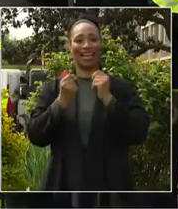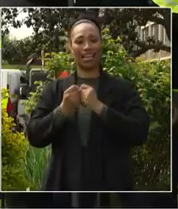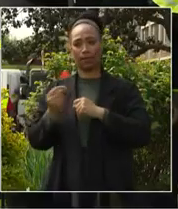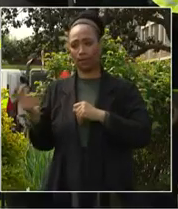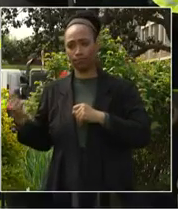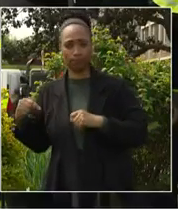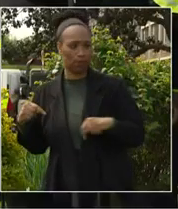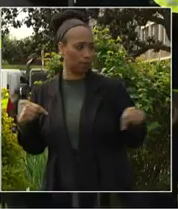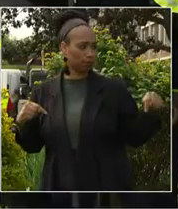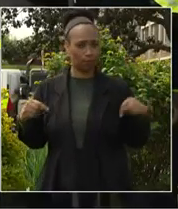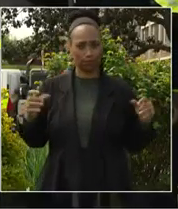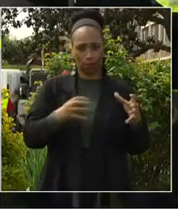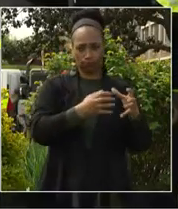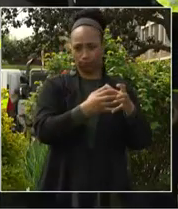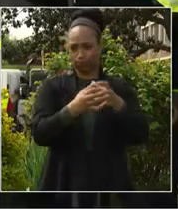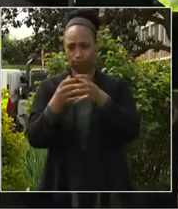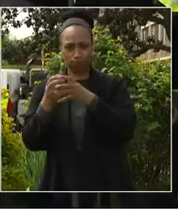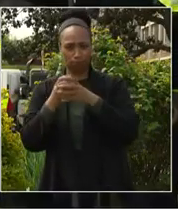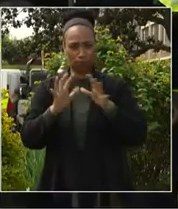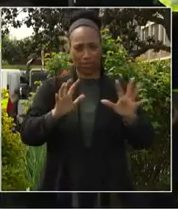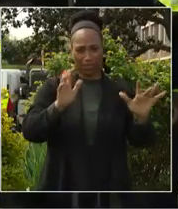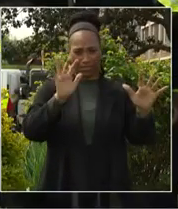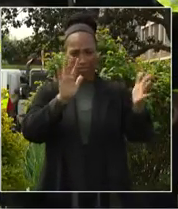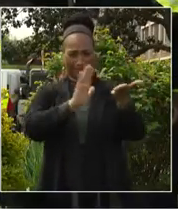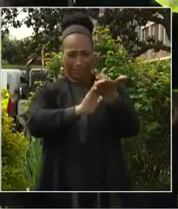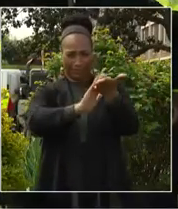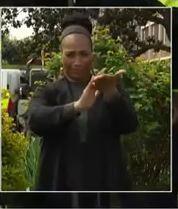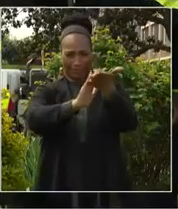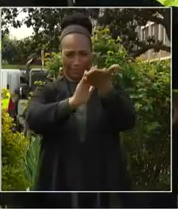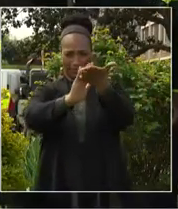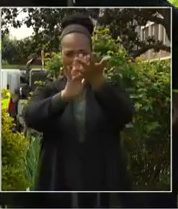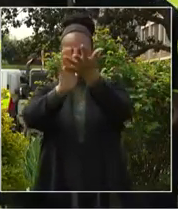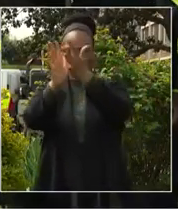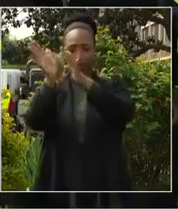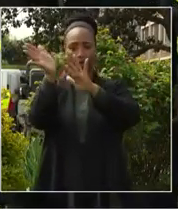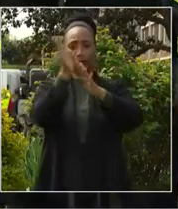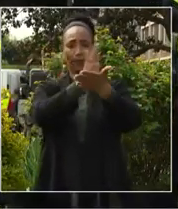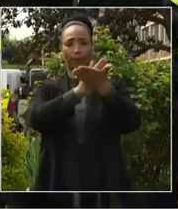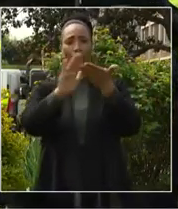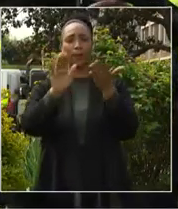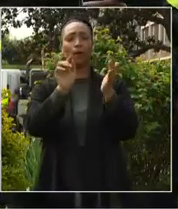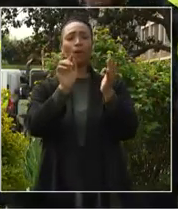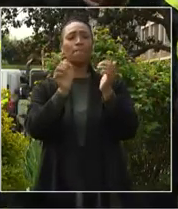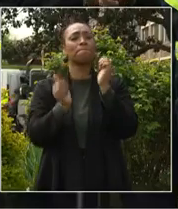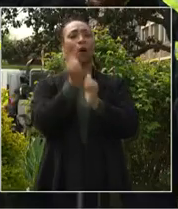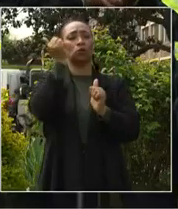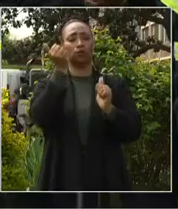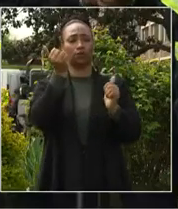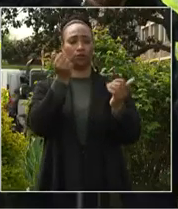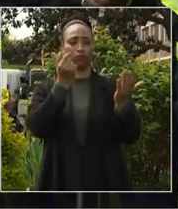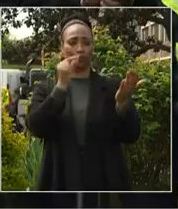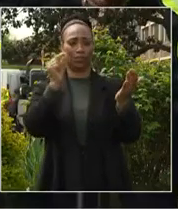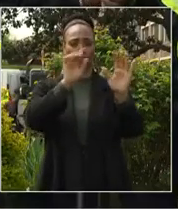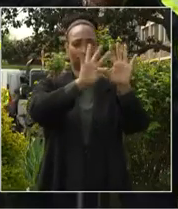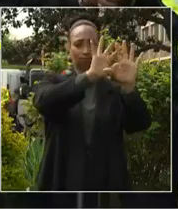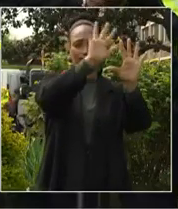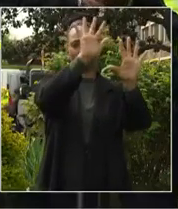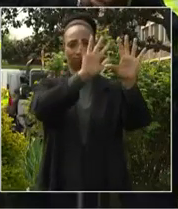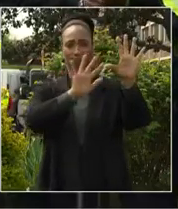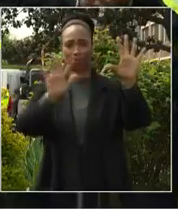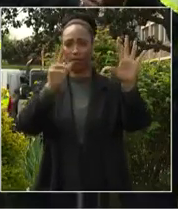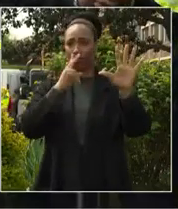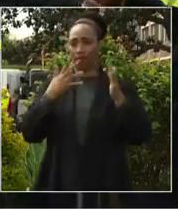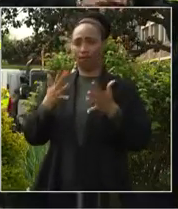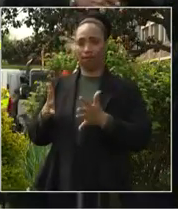the shades of those roadways is green. So we're going to keep it that way. But it does take